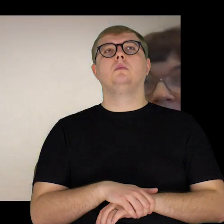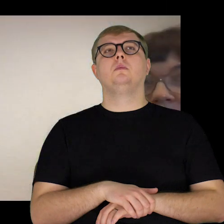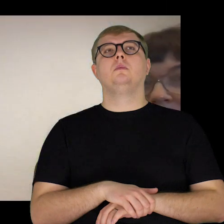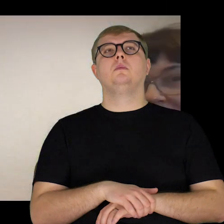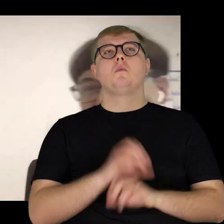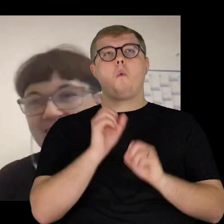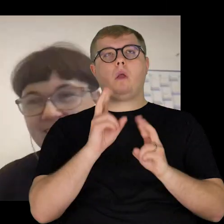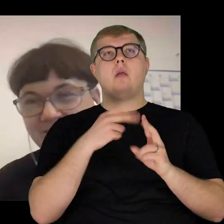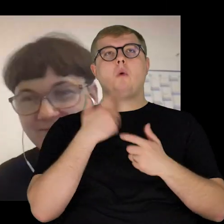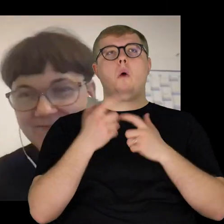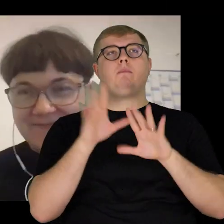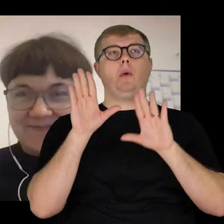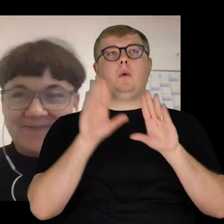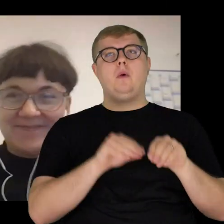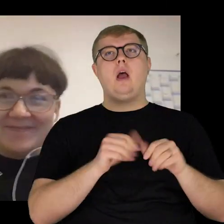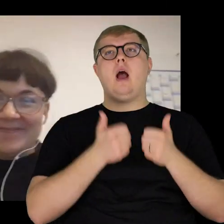yeah. So